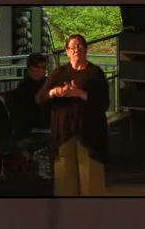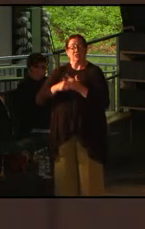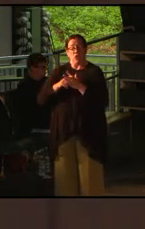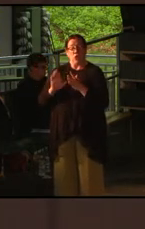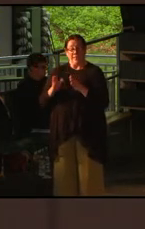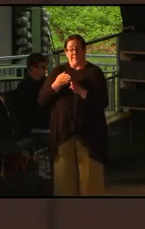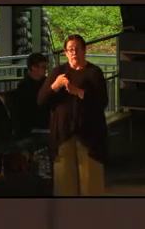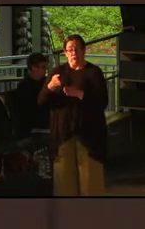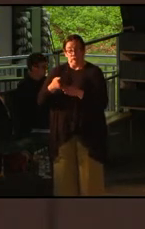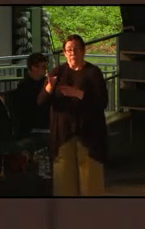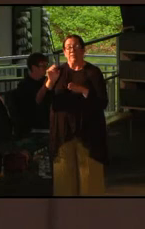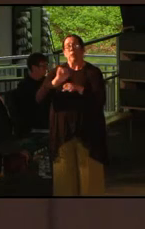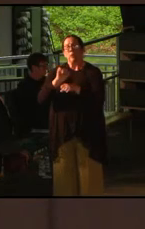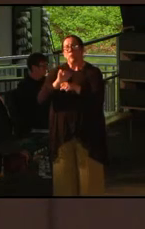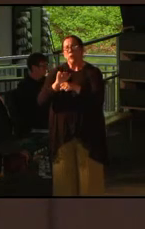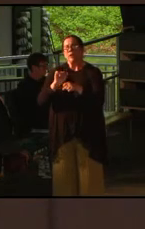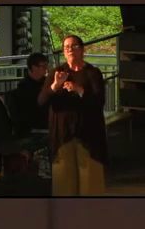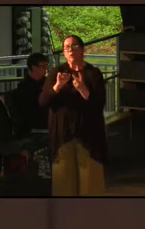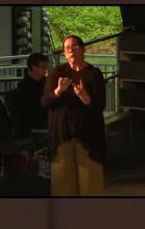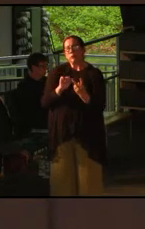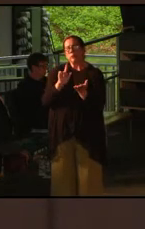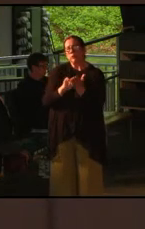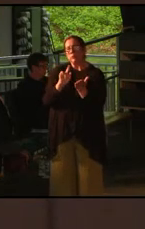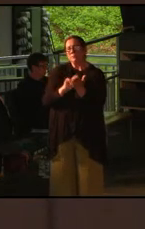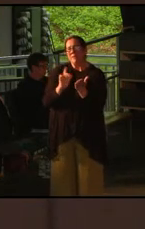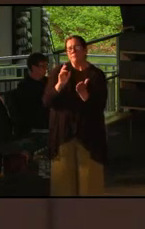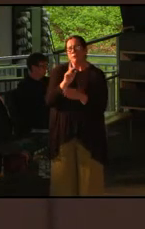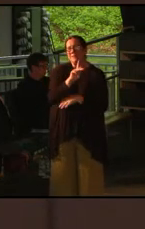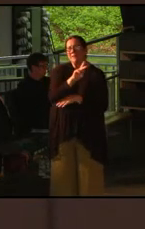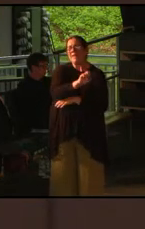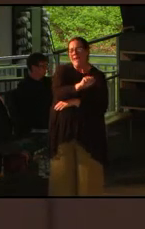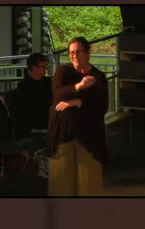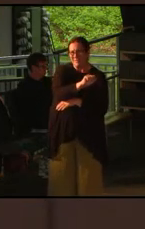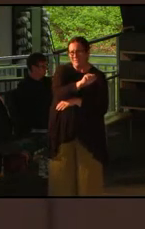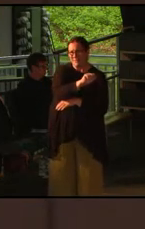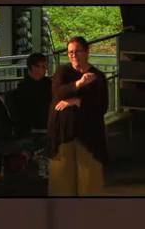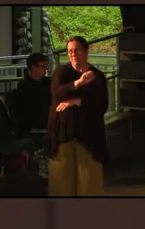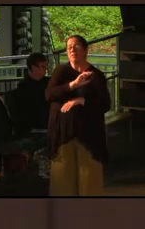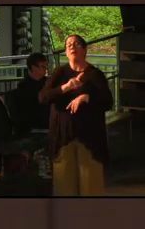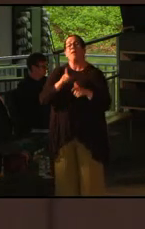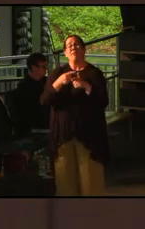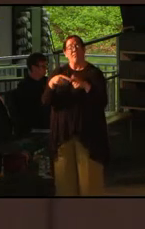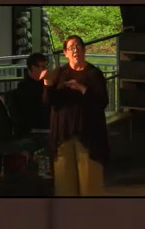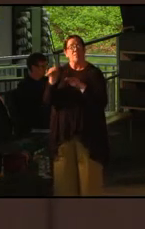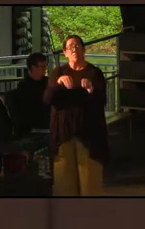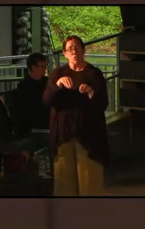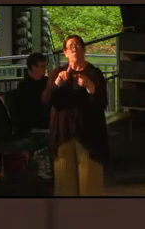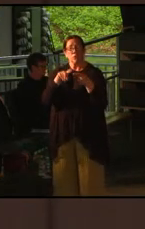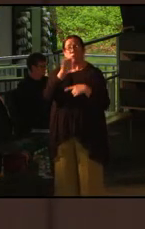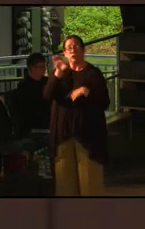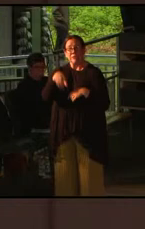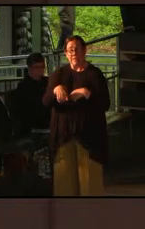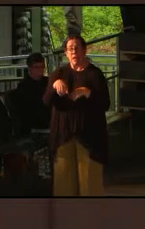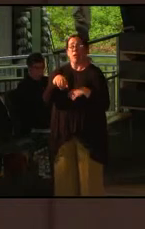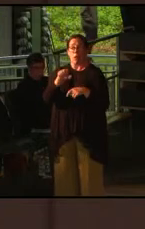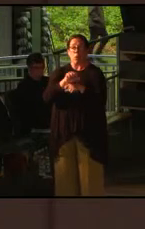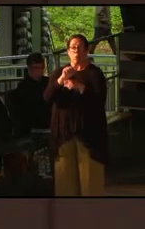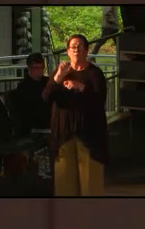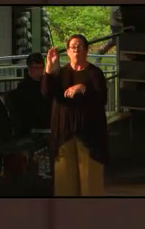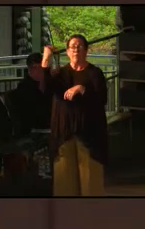two newspapers in Kansas and went on to work at the Chicago Sun-Times and National